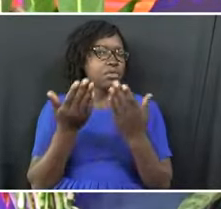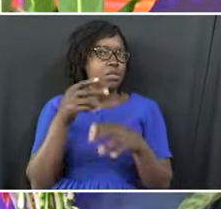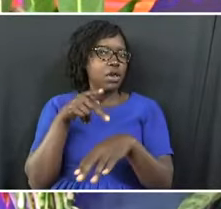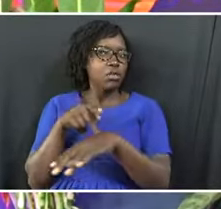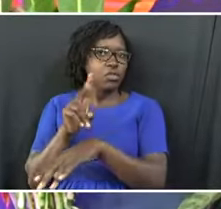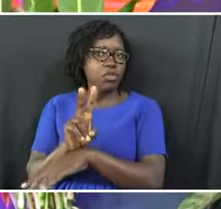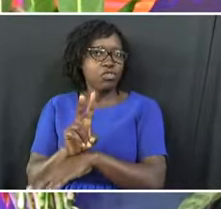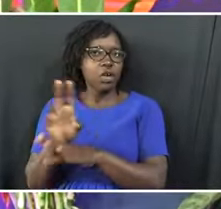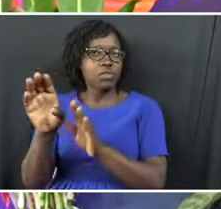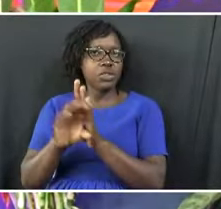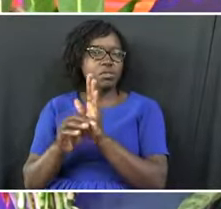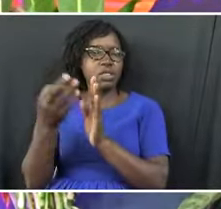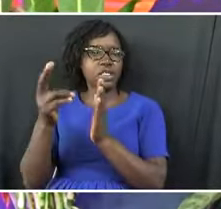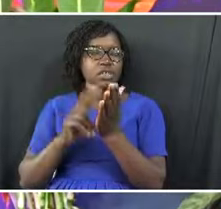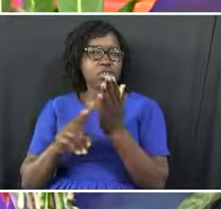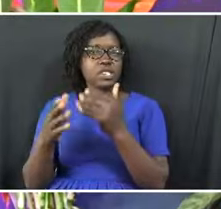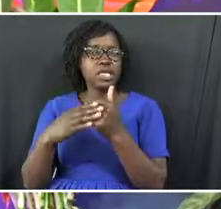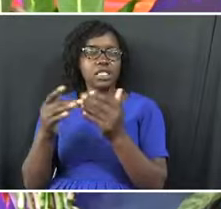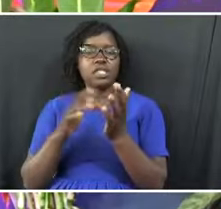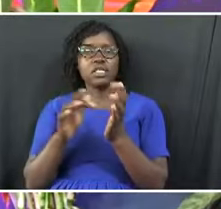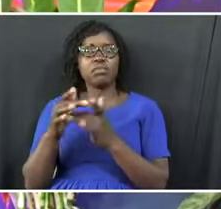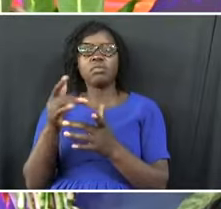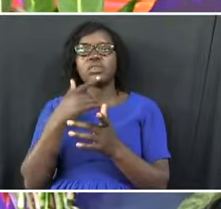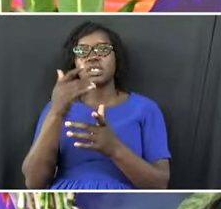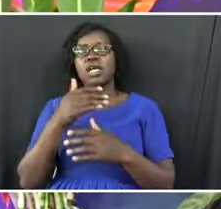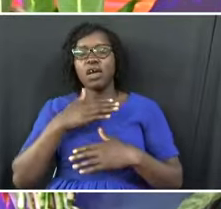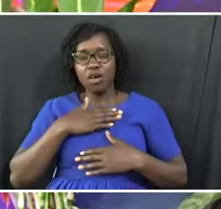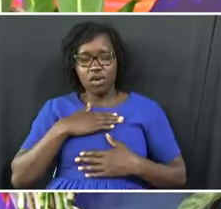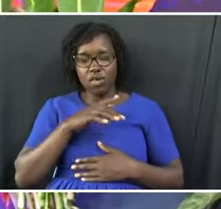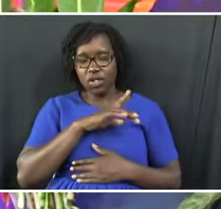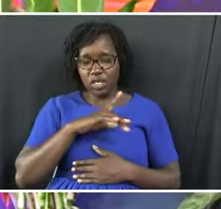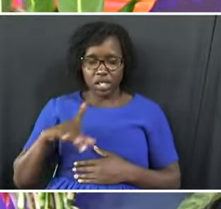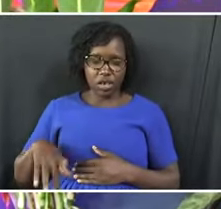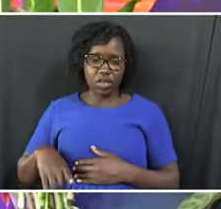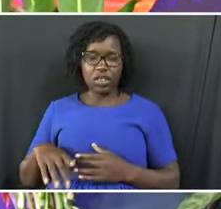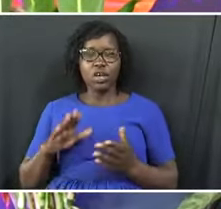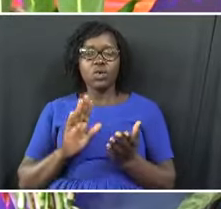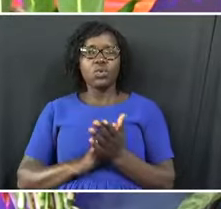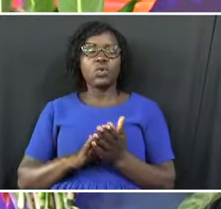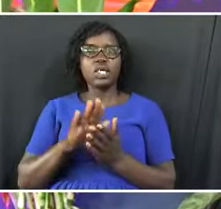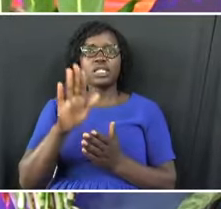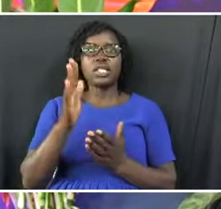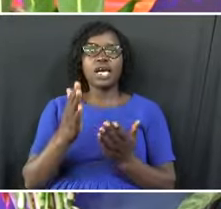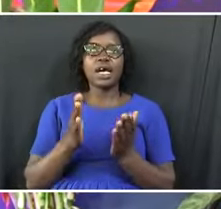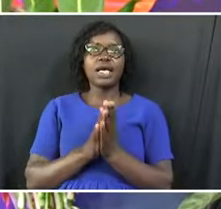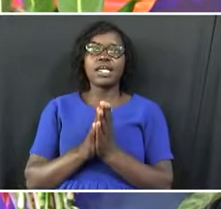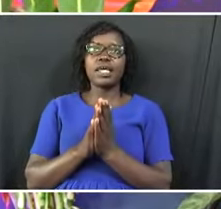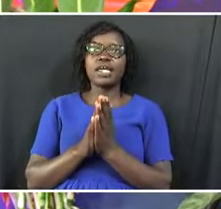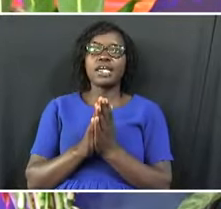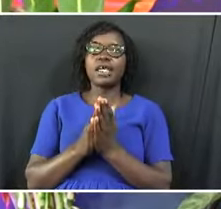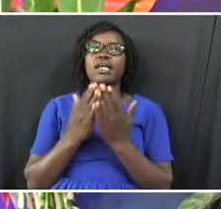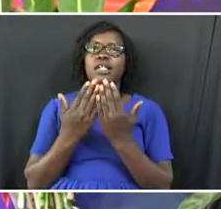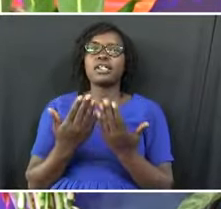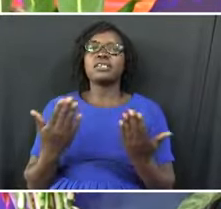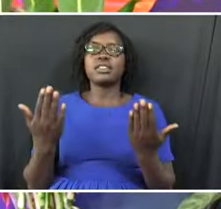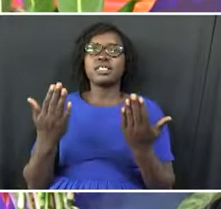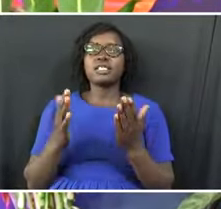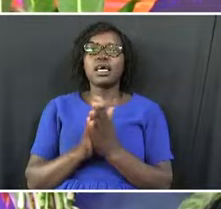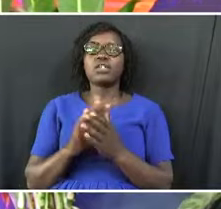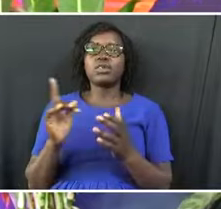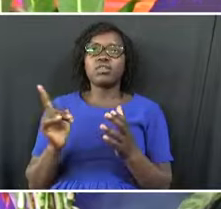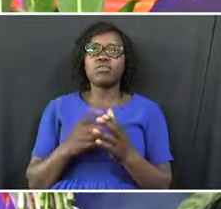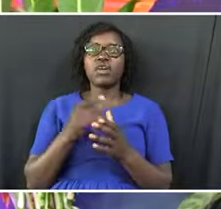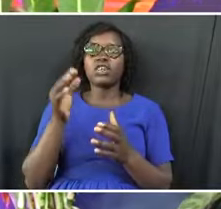chapter 3 and verse 9, the Bible says, honor the Lord with thy substance and with the